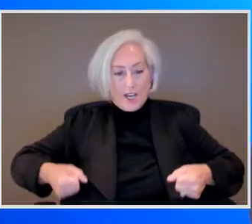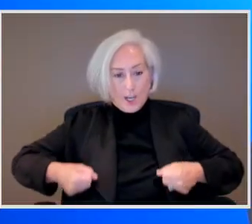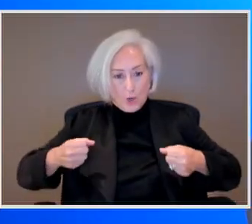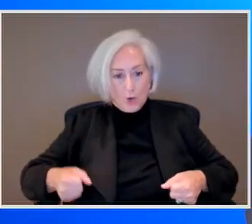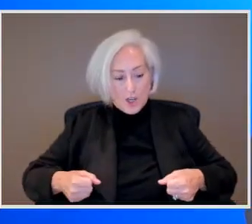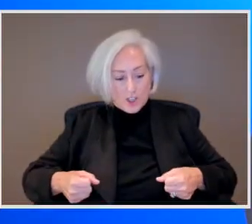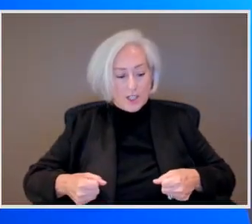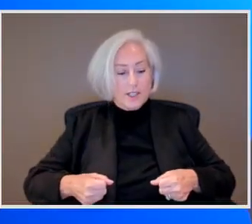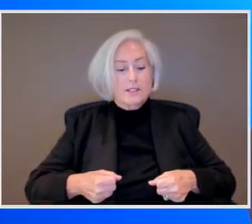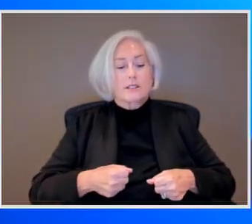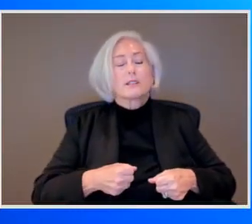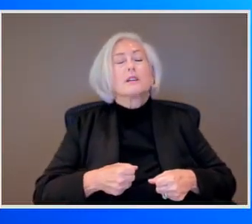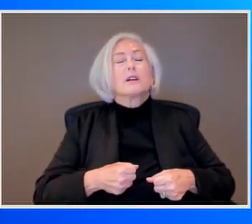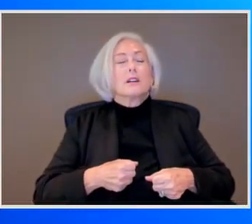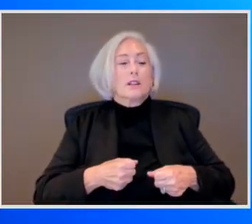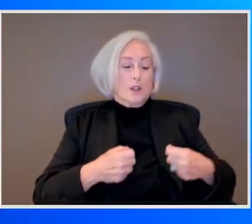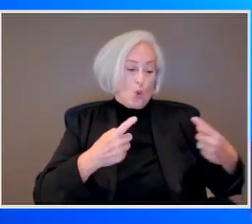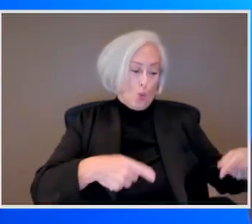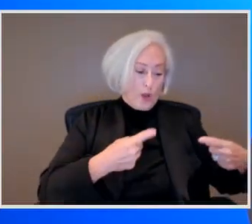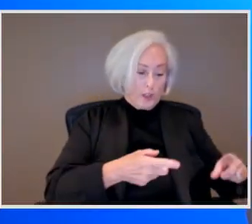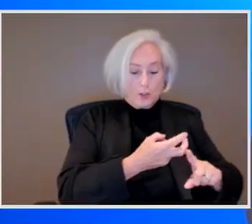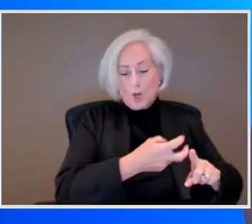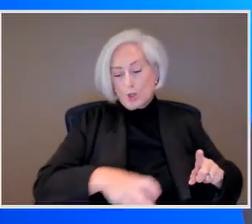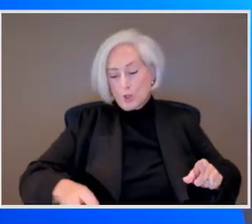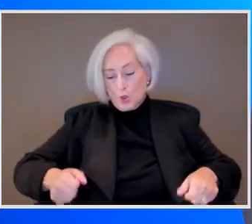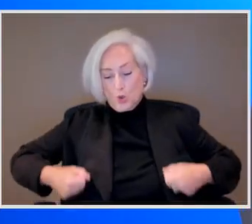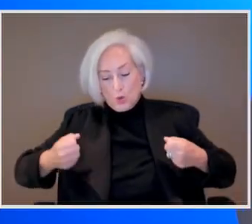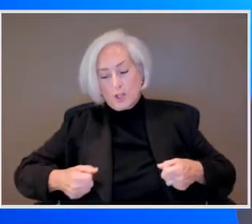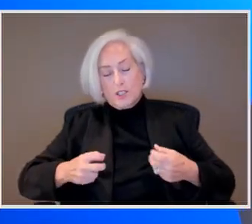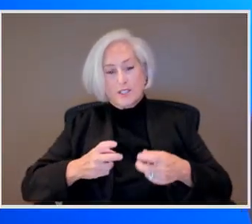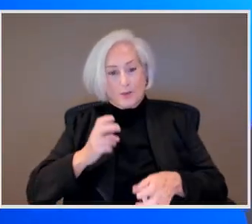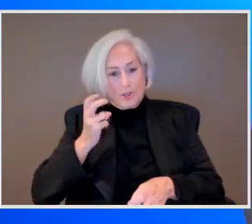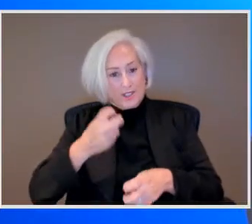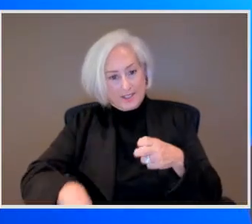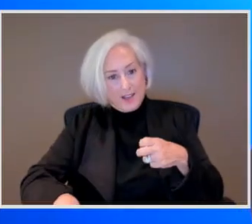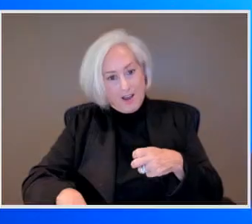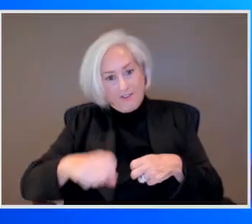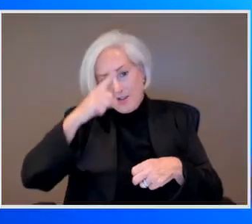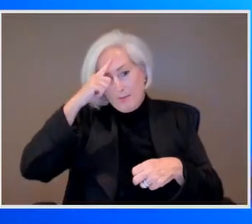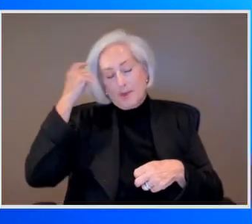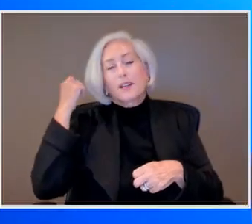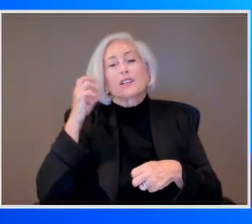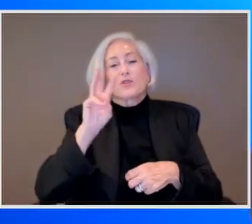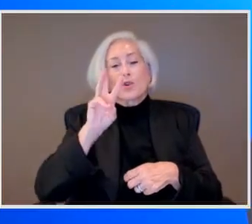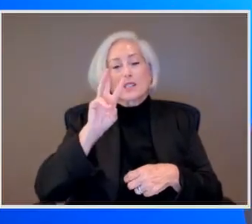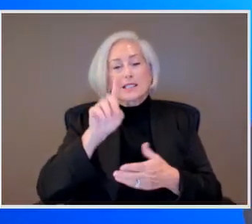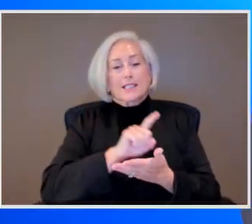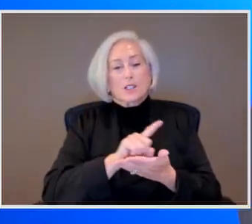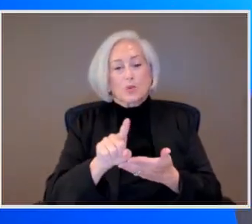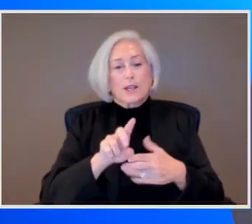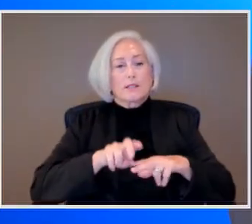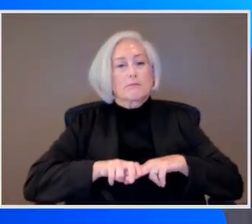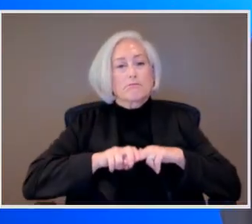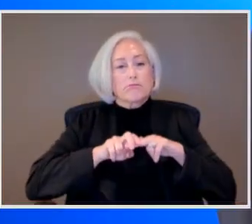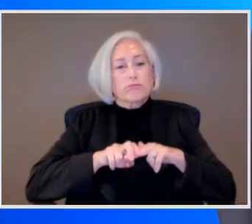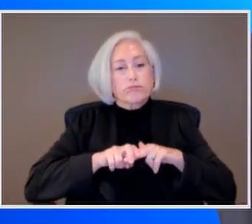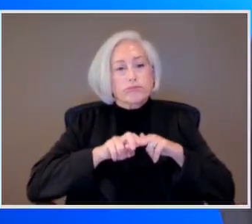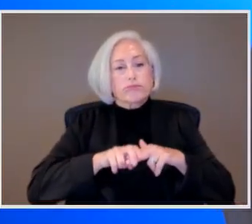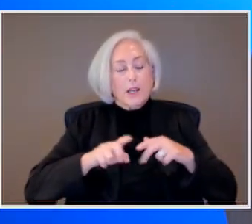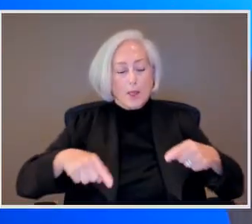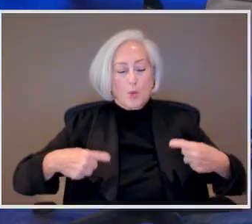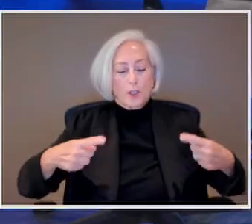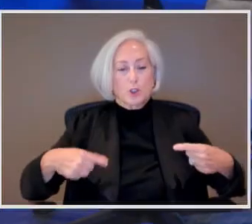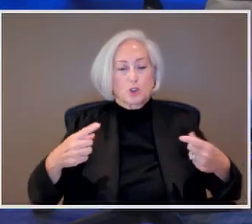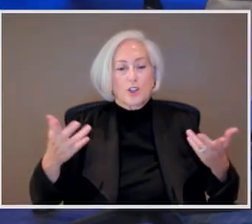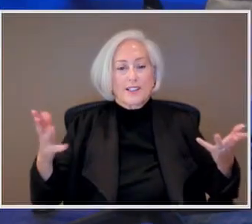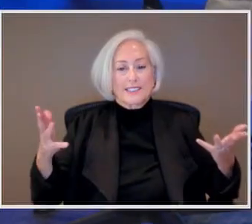wheelchair to crutches was kind of taxing on him because that's all he had done for 6 weeks is just sit at home.